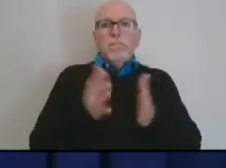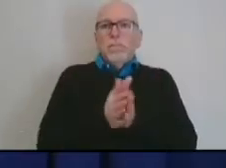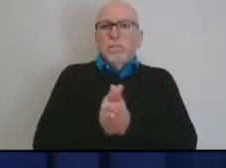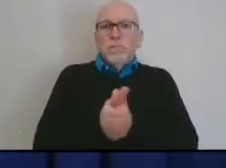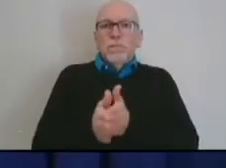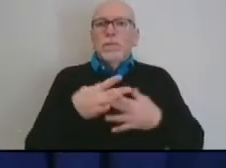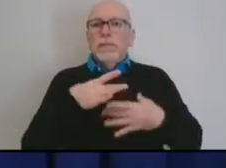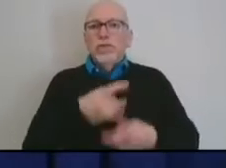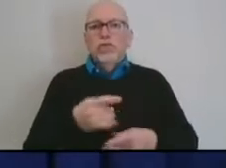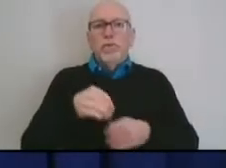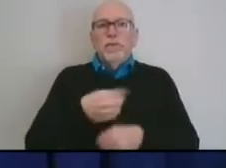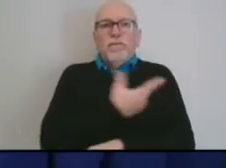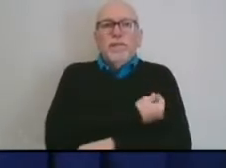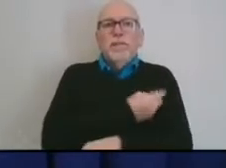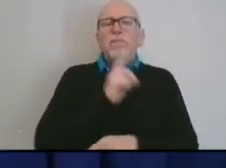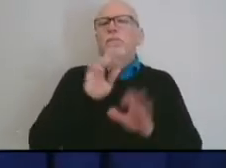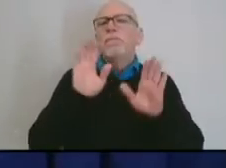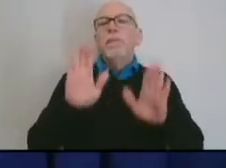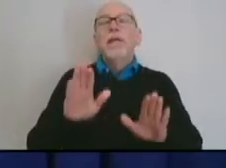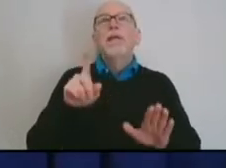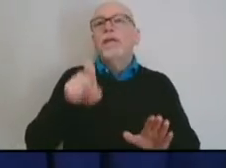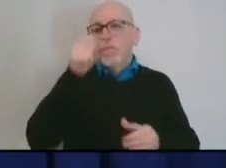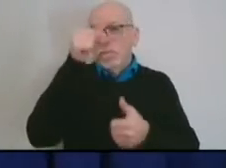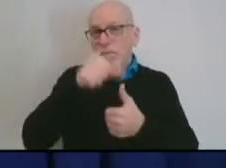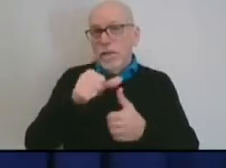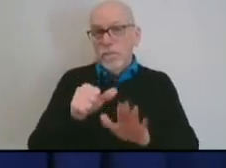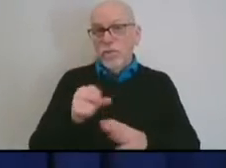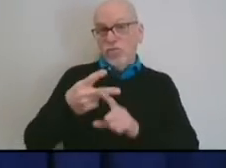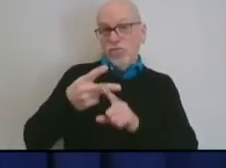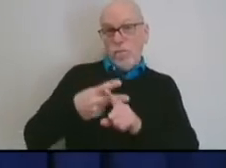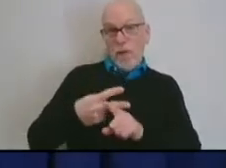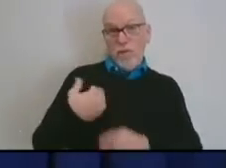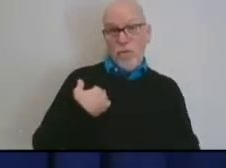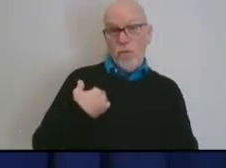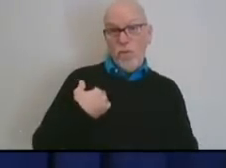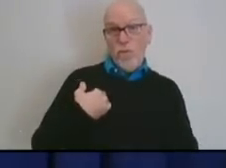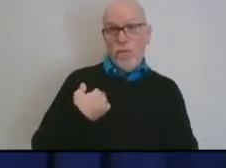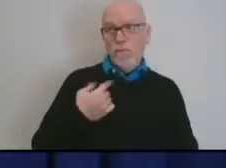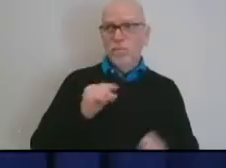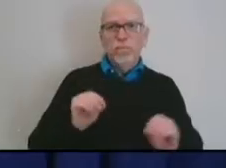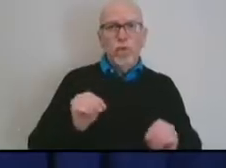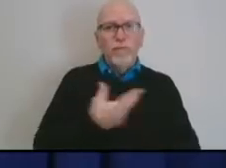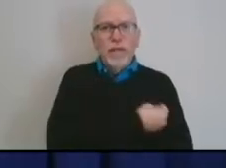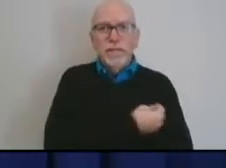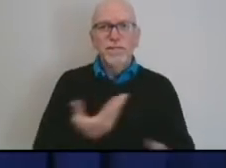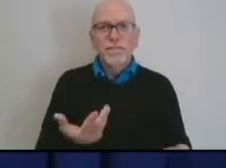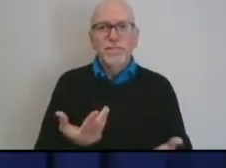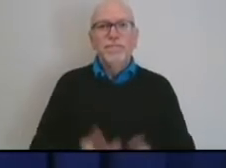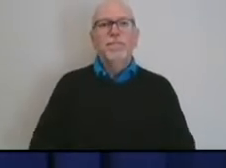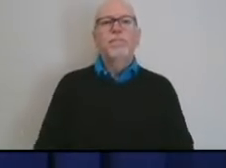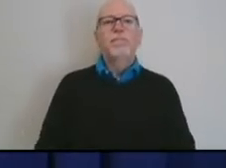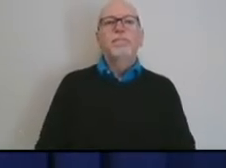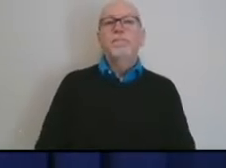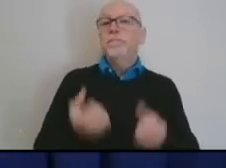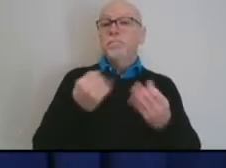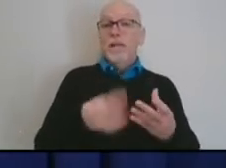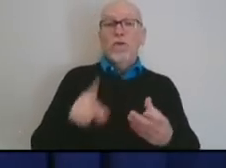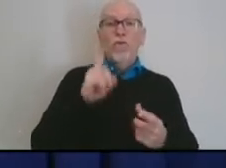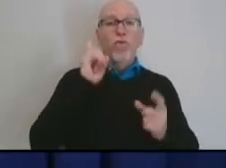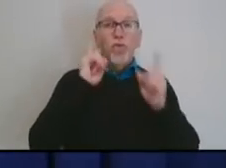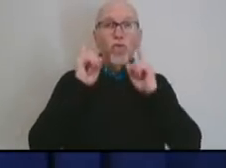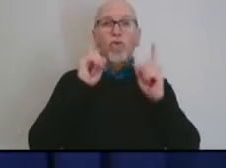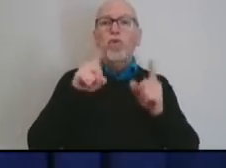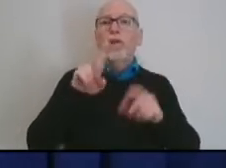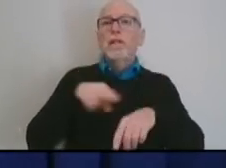vaccine, and it's amazing to remember that just 2 months ago, we didn't have a vaccine. Many of you have heard about the National